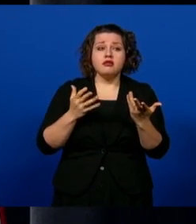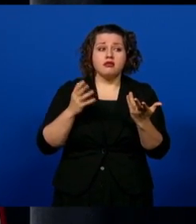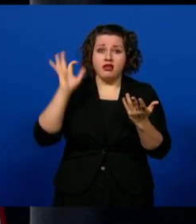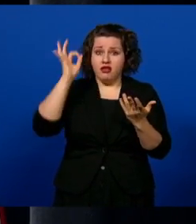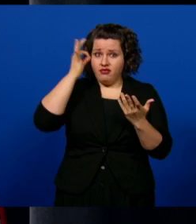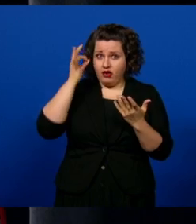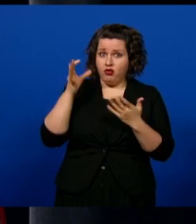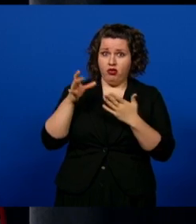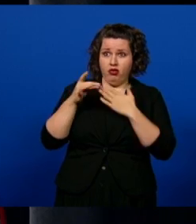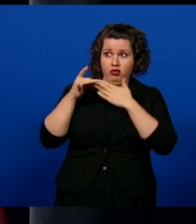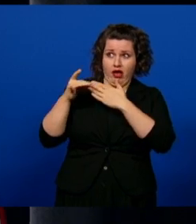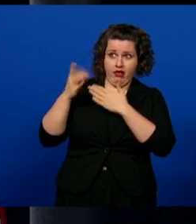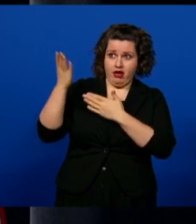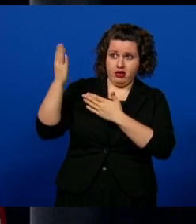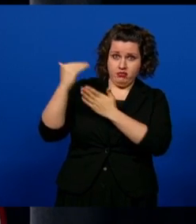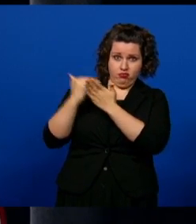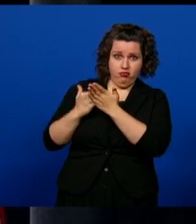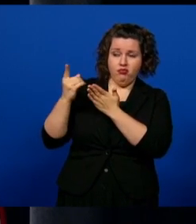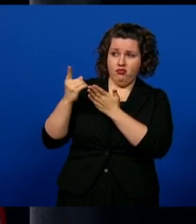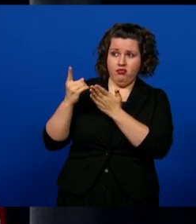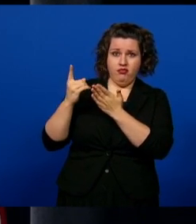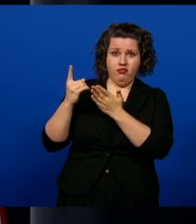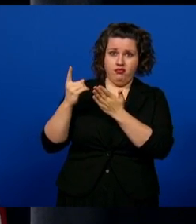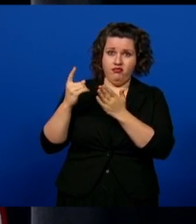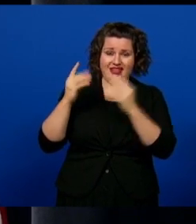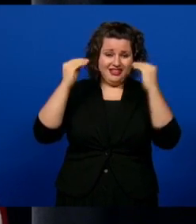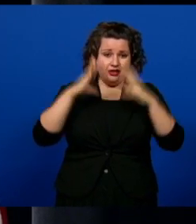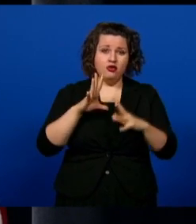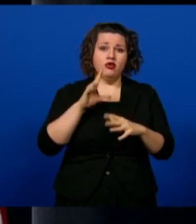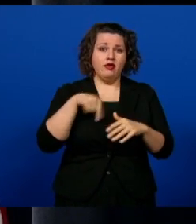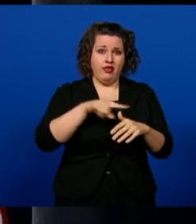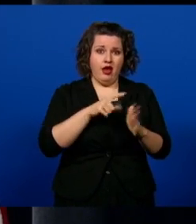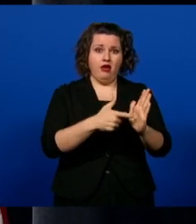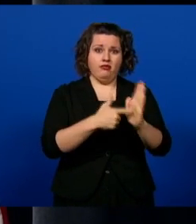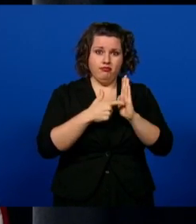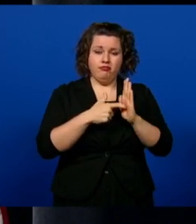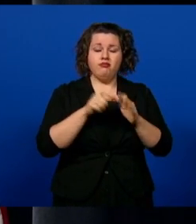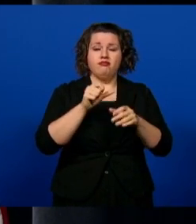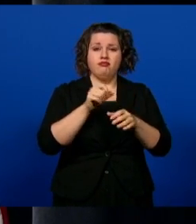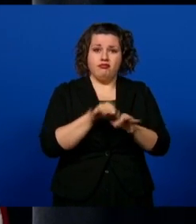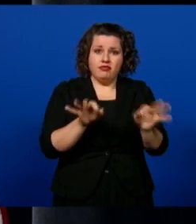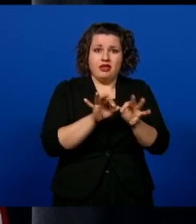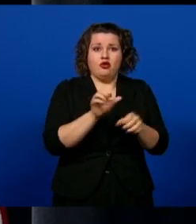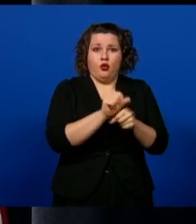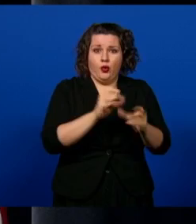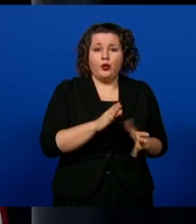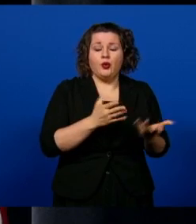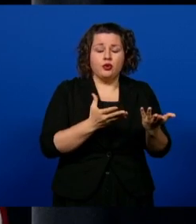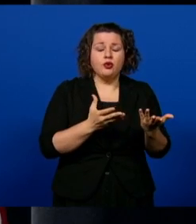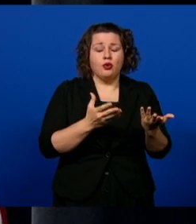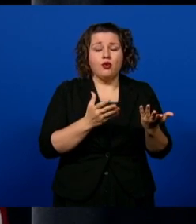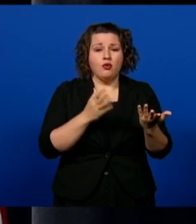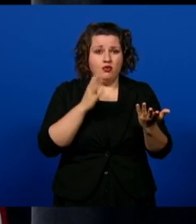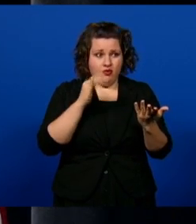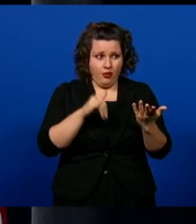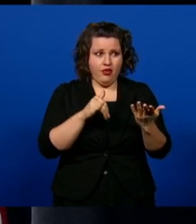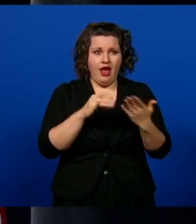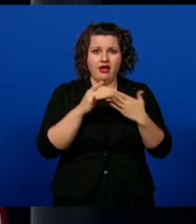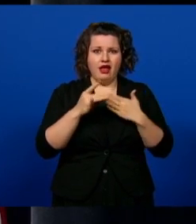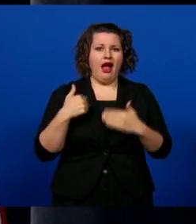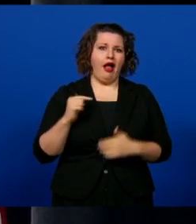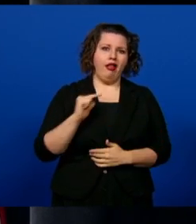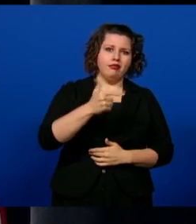federal guidelines, and our teachers absolutely fall into essential workforce. So that guidelines, I'm going to turn it over to